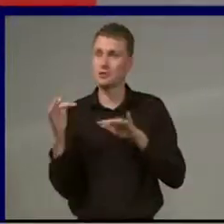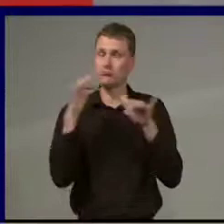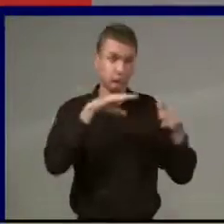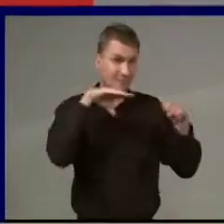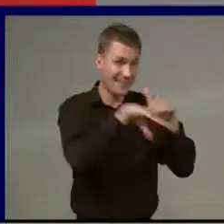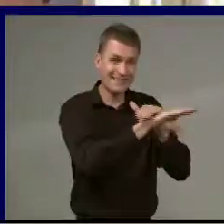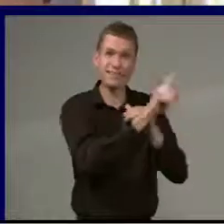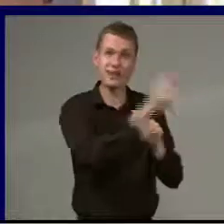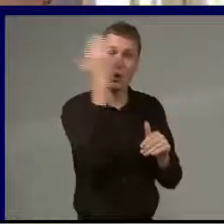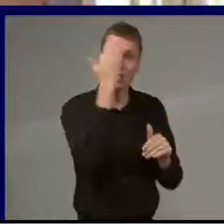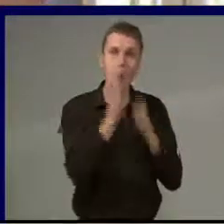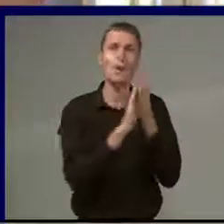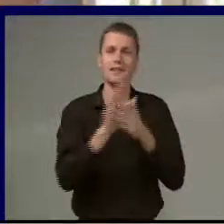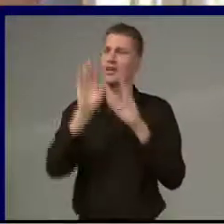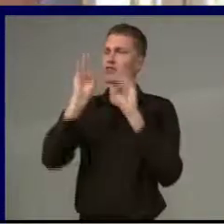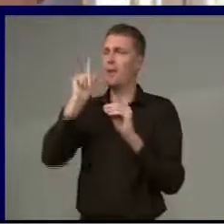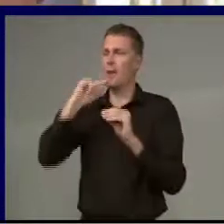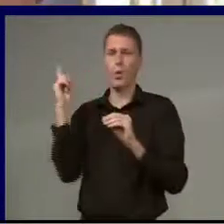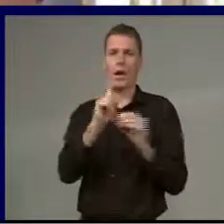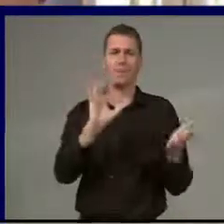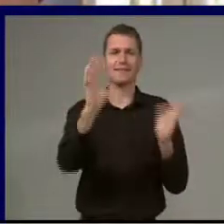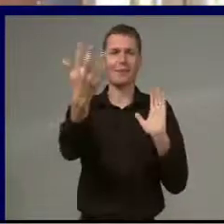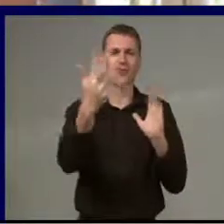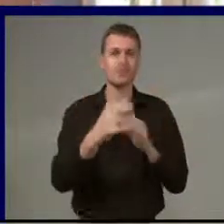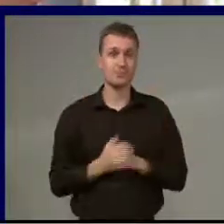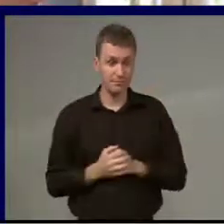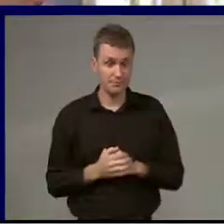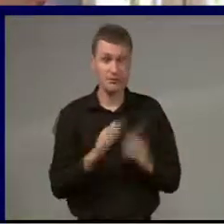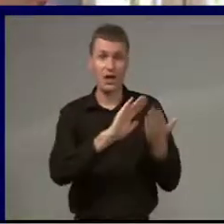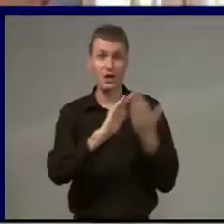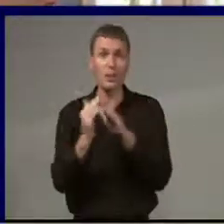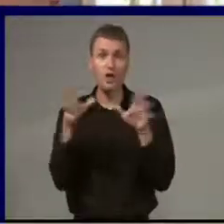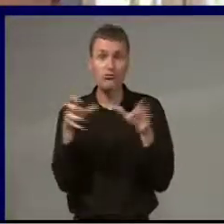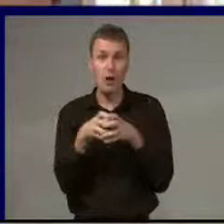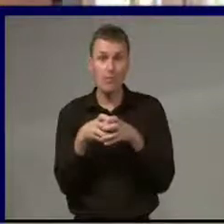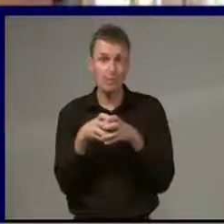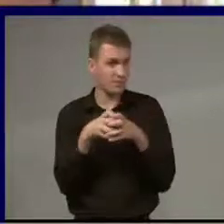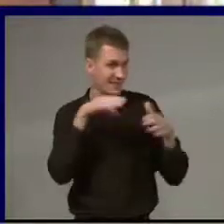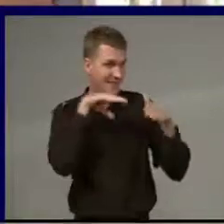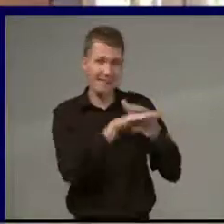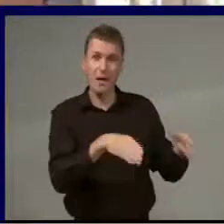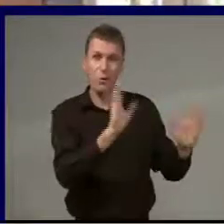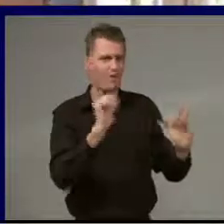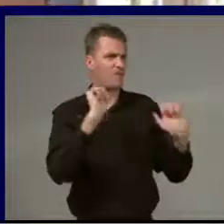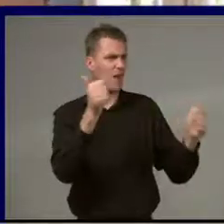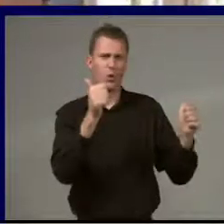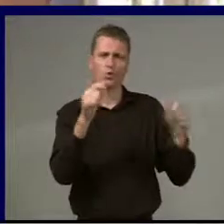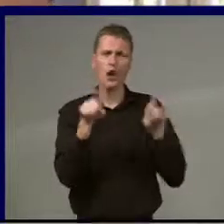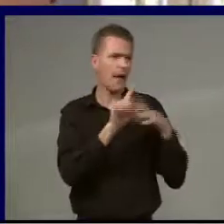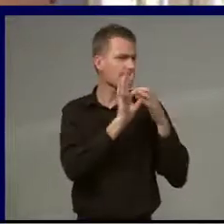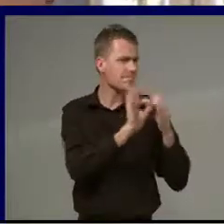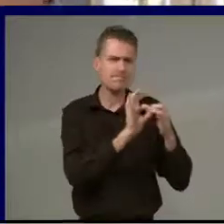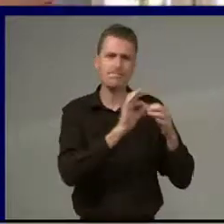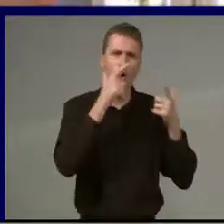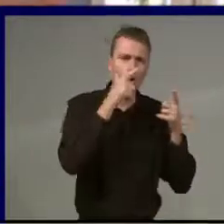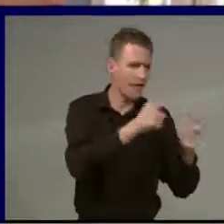won't come knocking. The community groups are fantastic. They take that real ownership care in the asset, in the building. So what we find with them is that they'll look